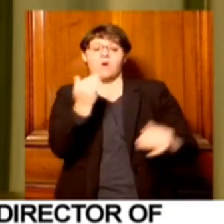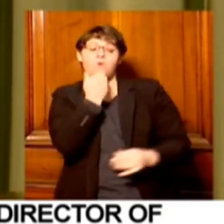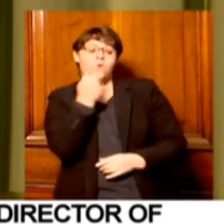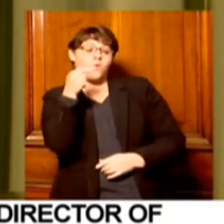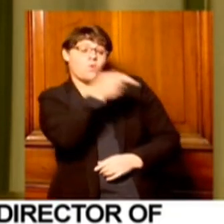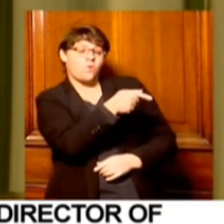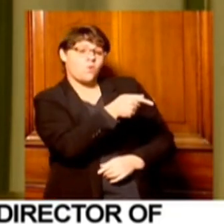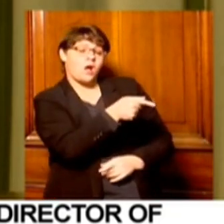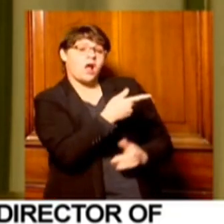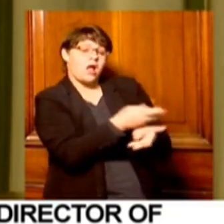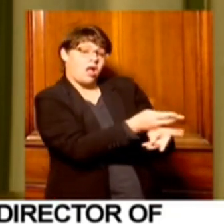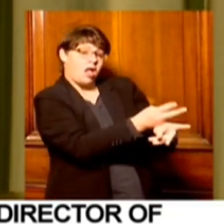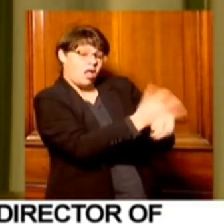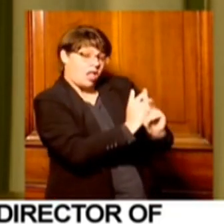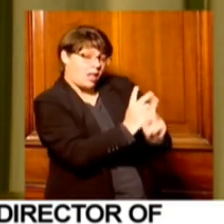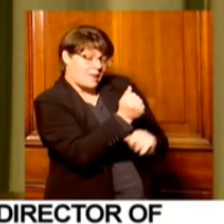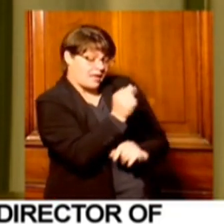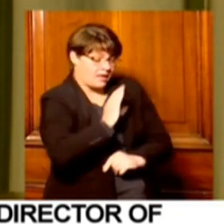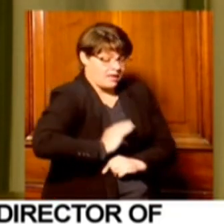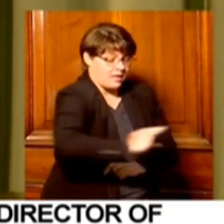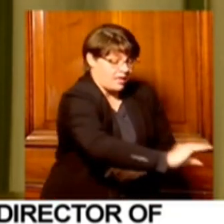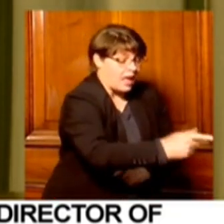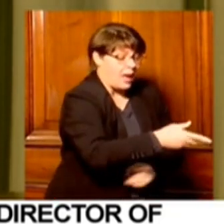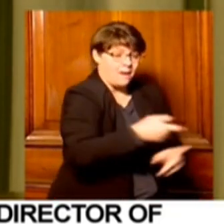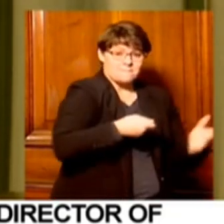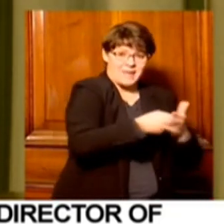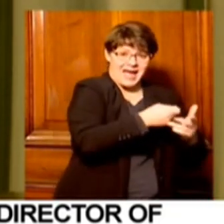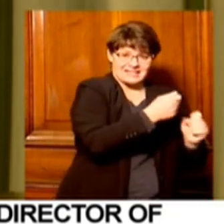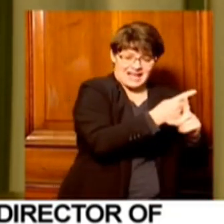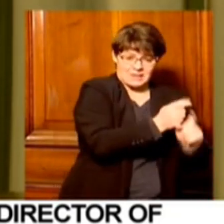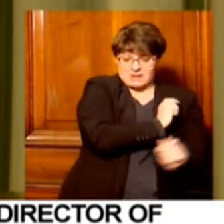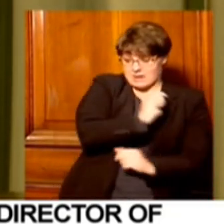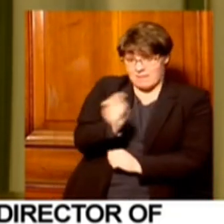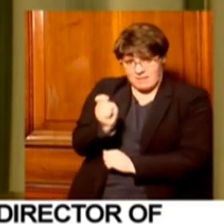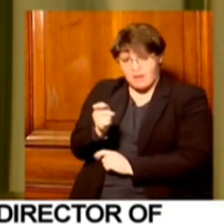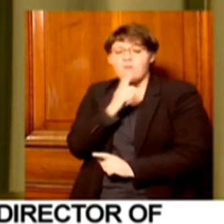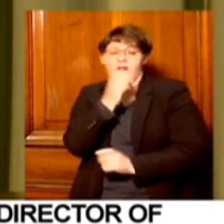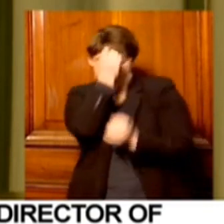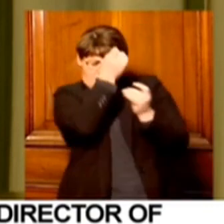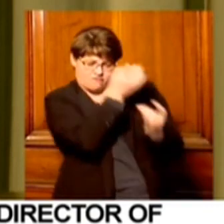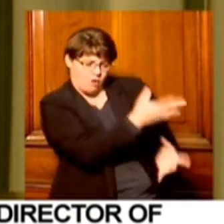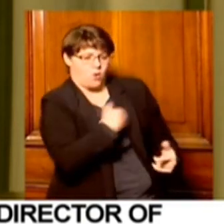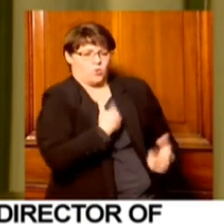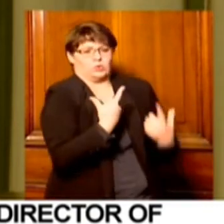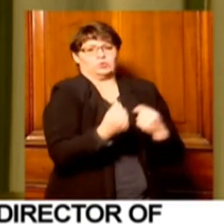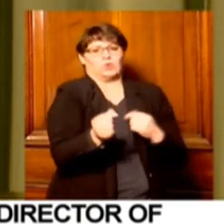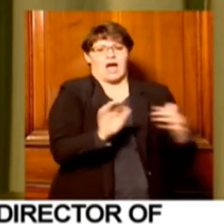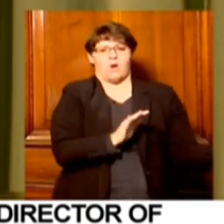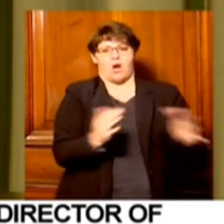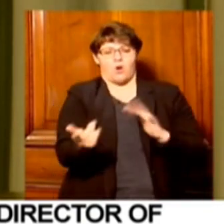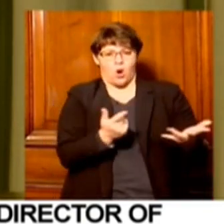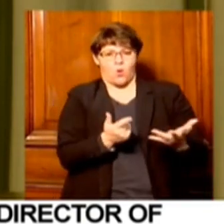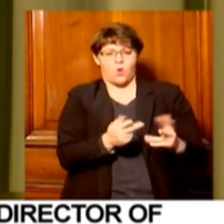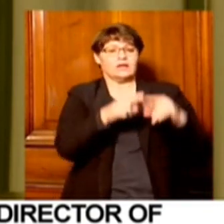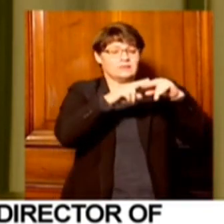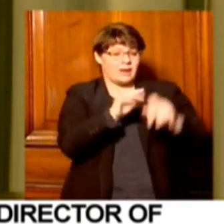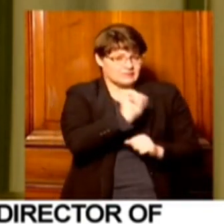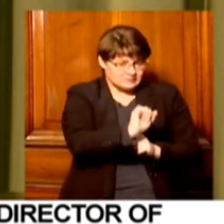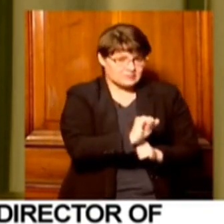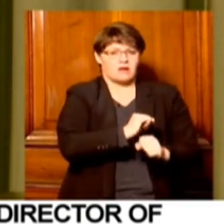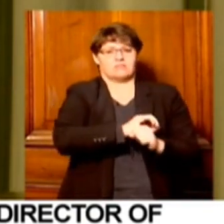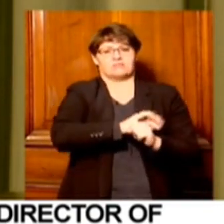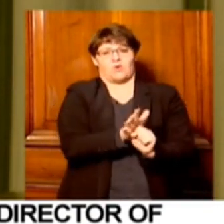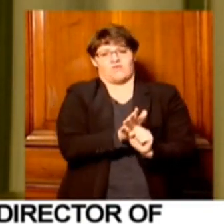borrowers and the public in this regard on their COVID-19 related relief